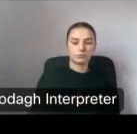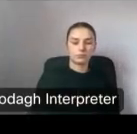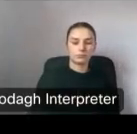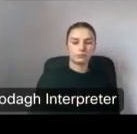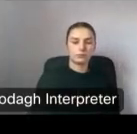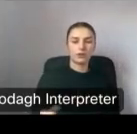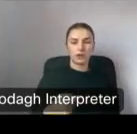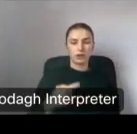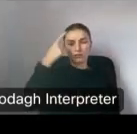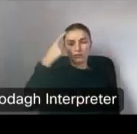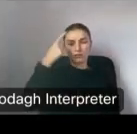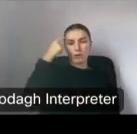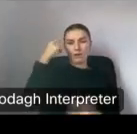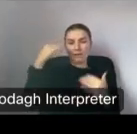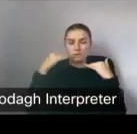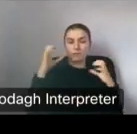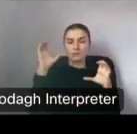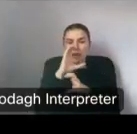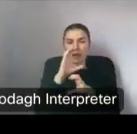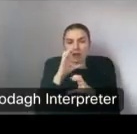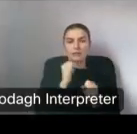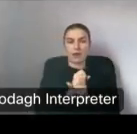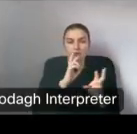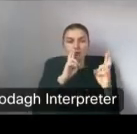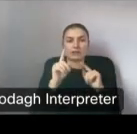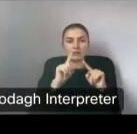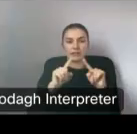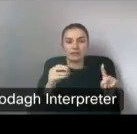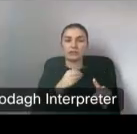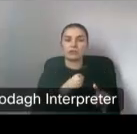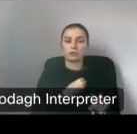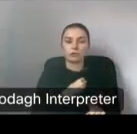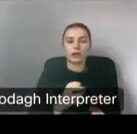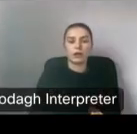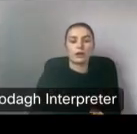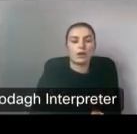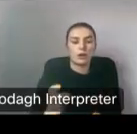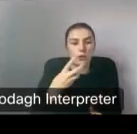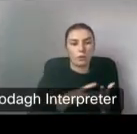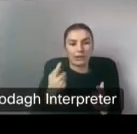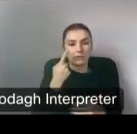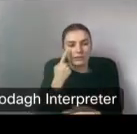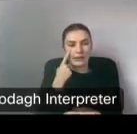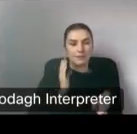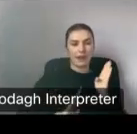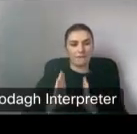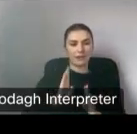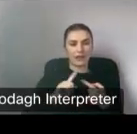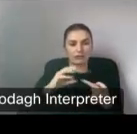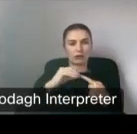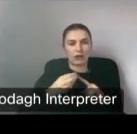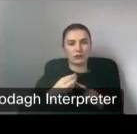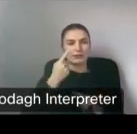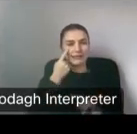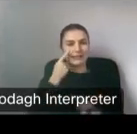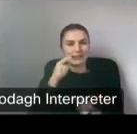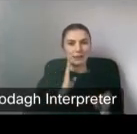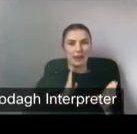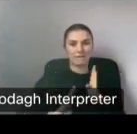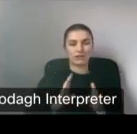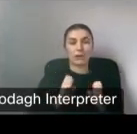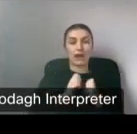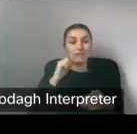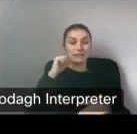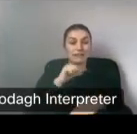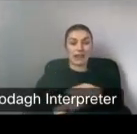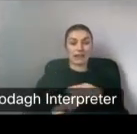Trauma-informed care is about responding differently to when you see behaviors, and it's trying to understand those behaviors. So every day in